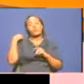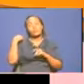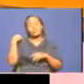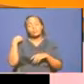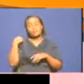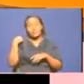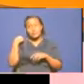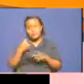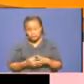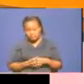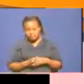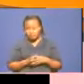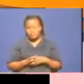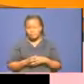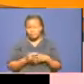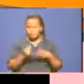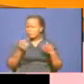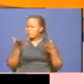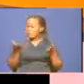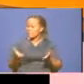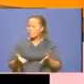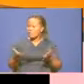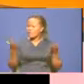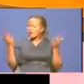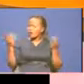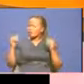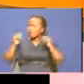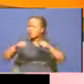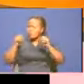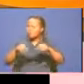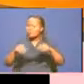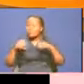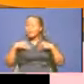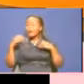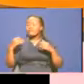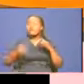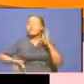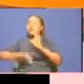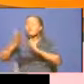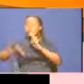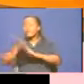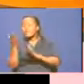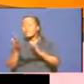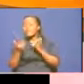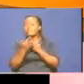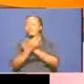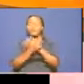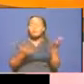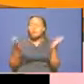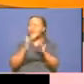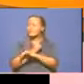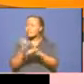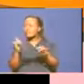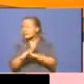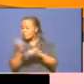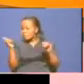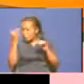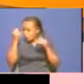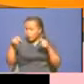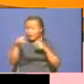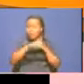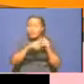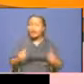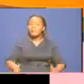So can we get emergency dialysis at any time now that we are living right in the middle of COVID-centric times?